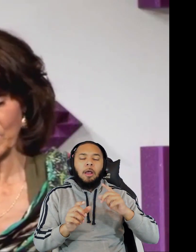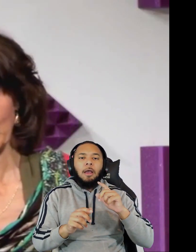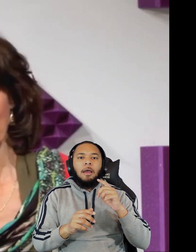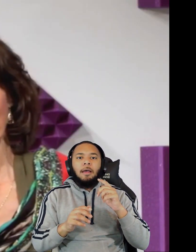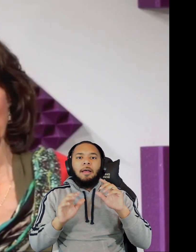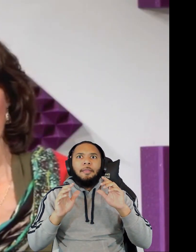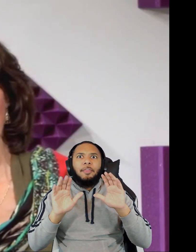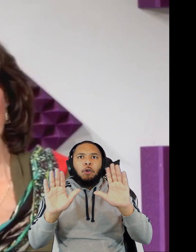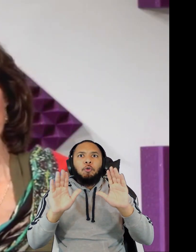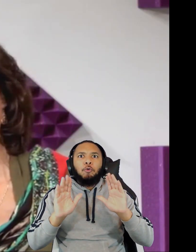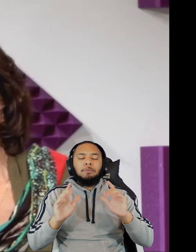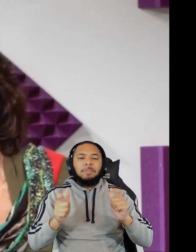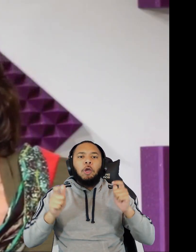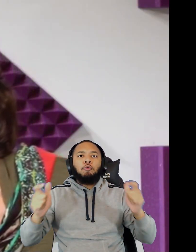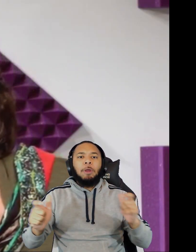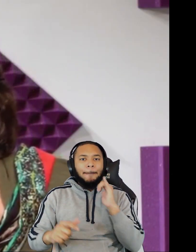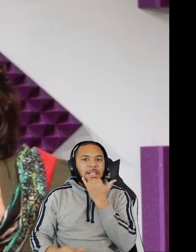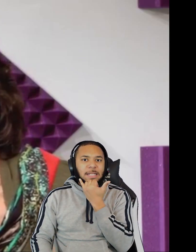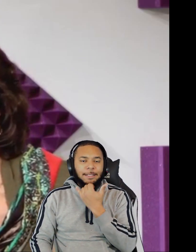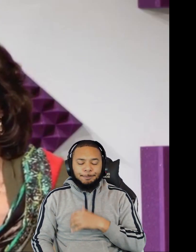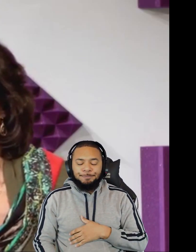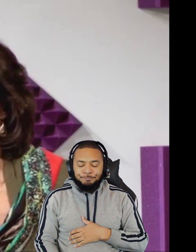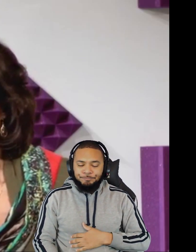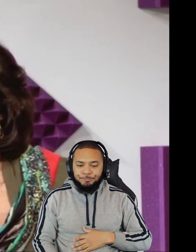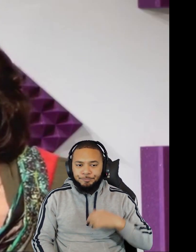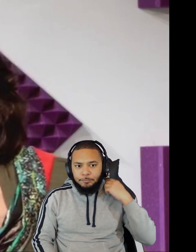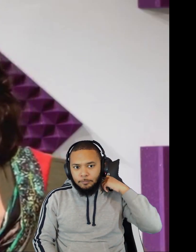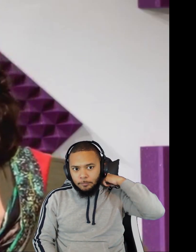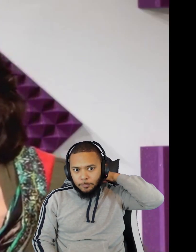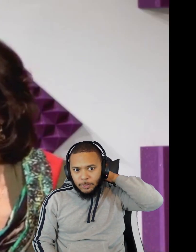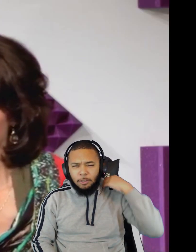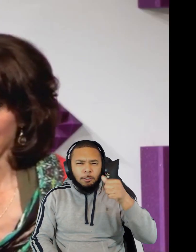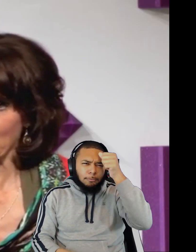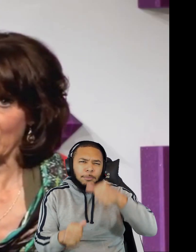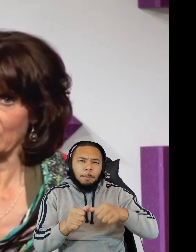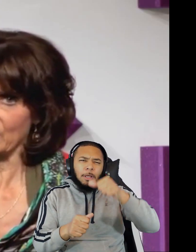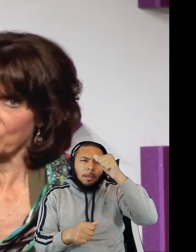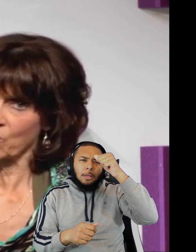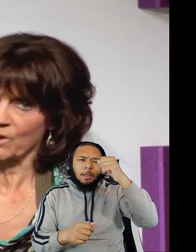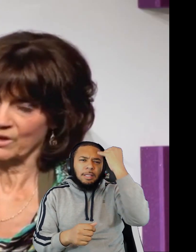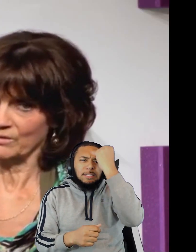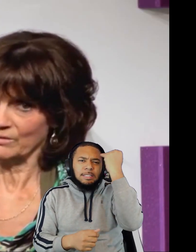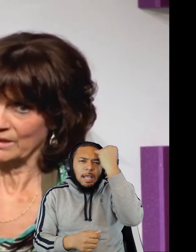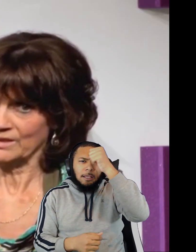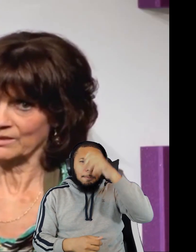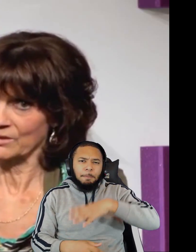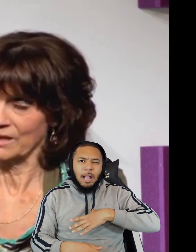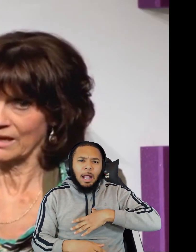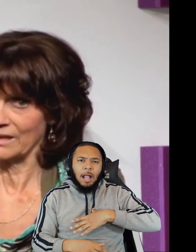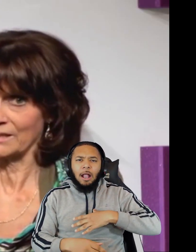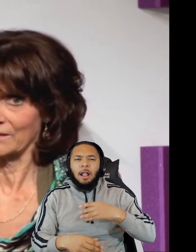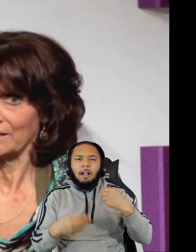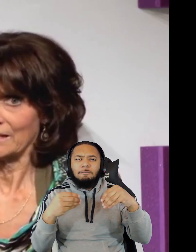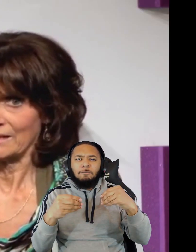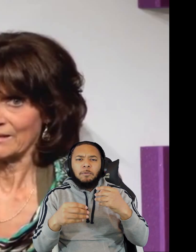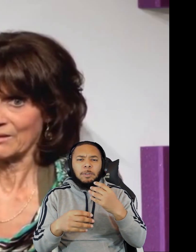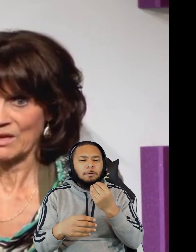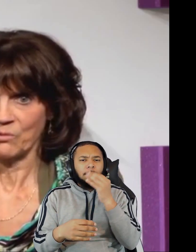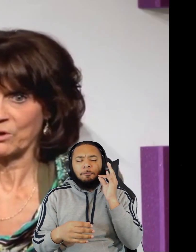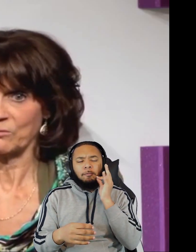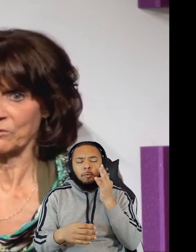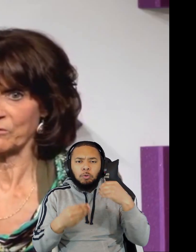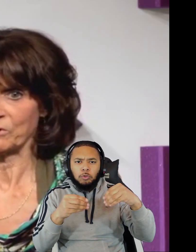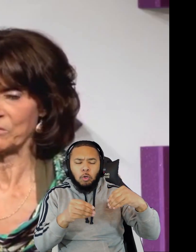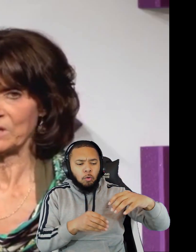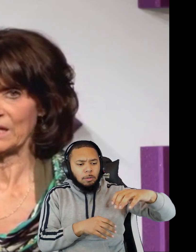the story now? The Italian sitting at the fruit stand, the little boy that is looking at